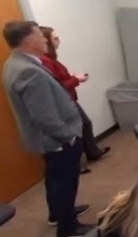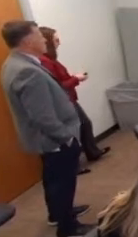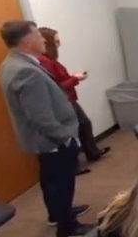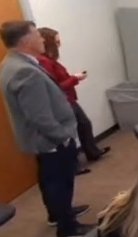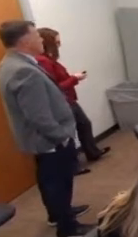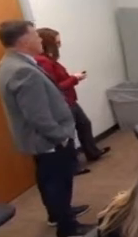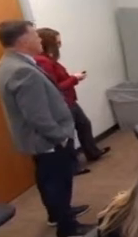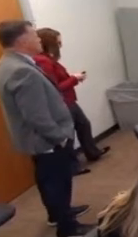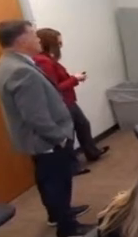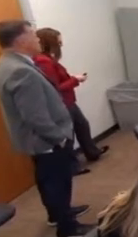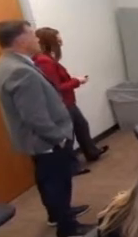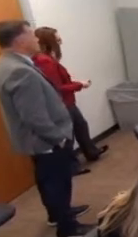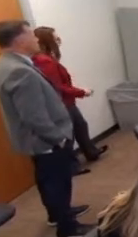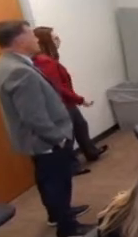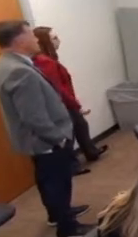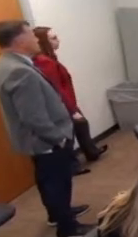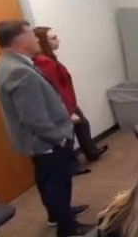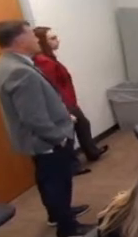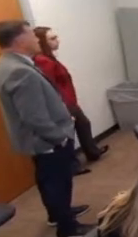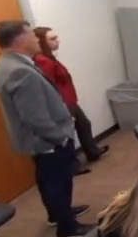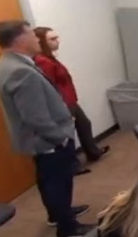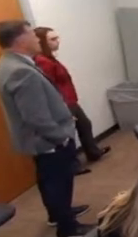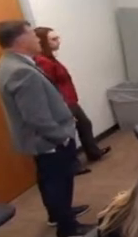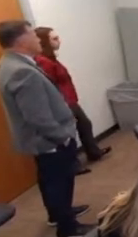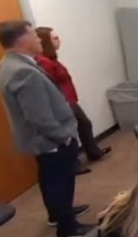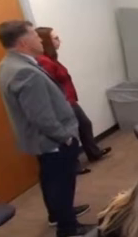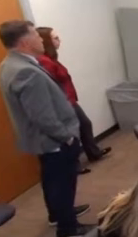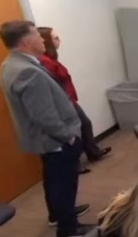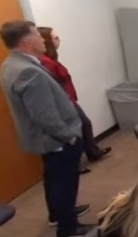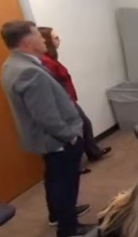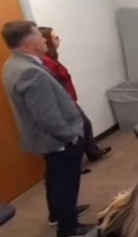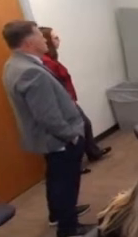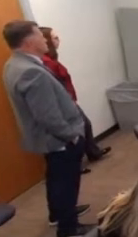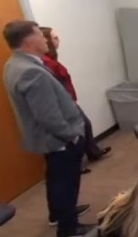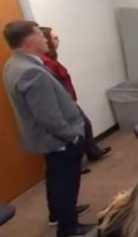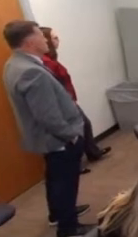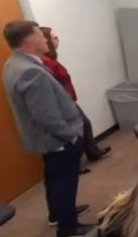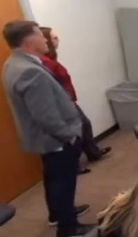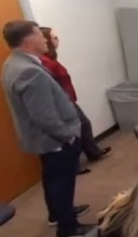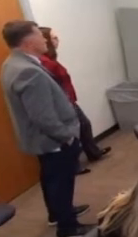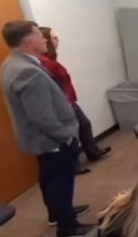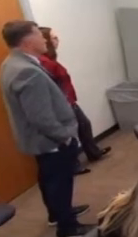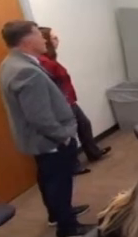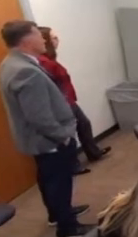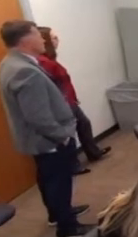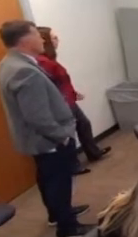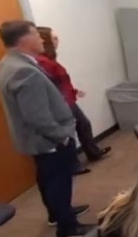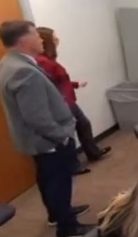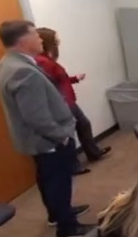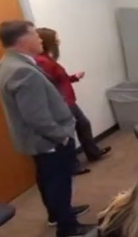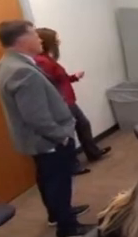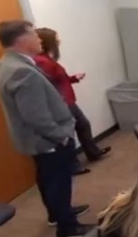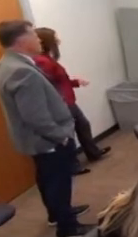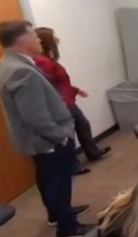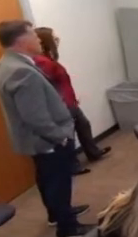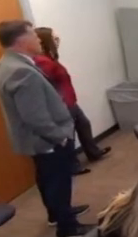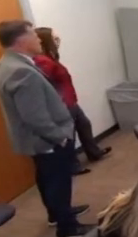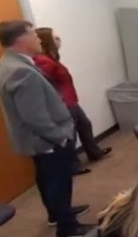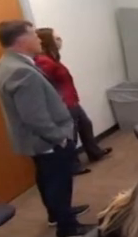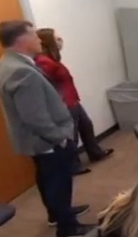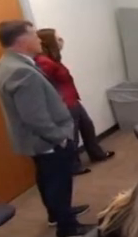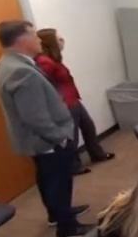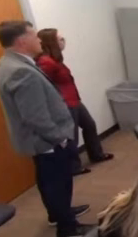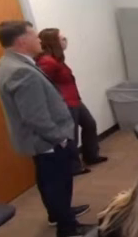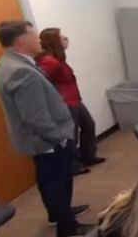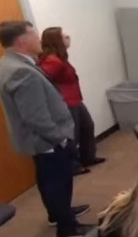story because they know that the military military is including it but we don't have access but they will tell